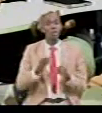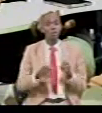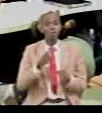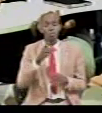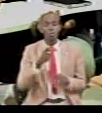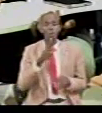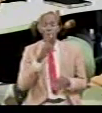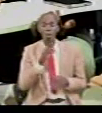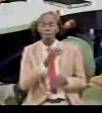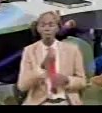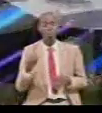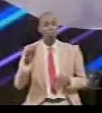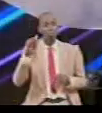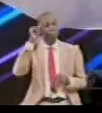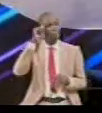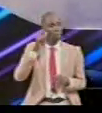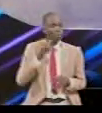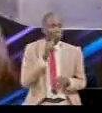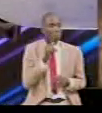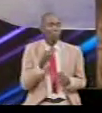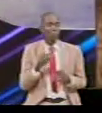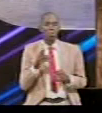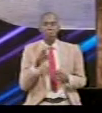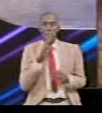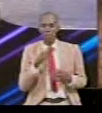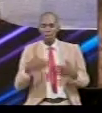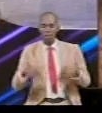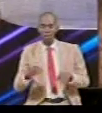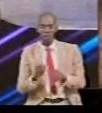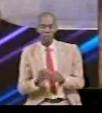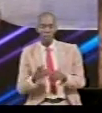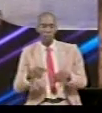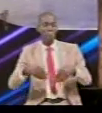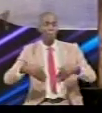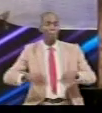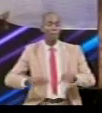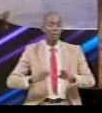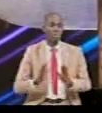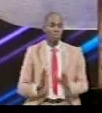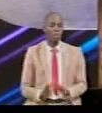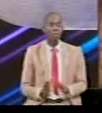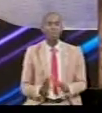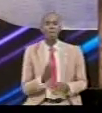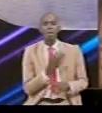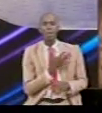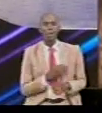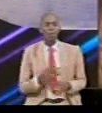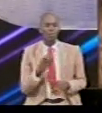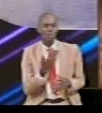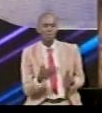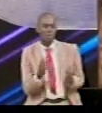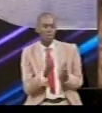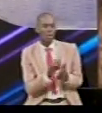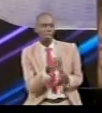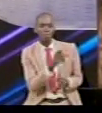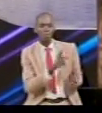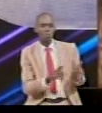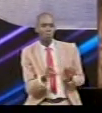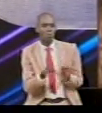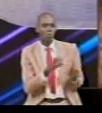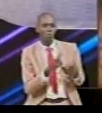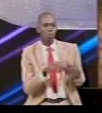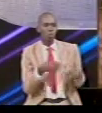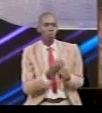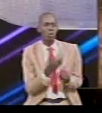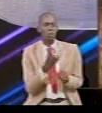office worker, if you're selling in the market, the things that the market people do that make them corrupt, now you are born again and